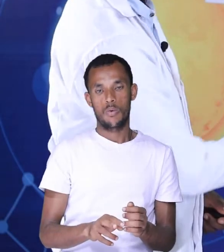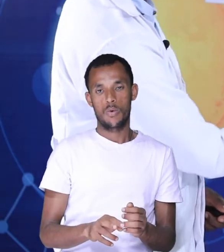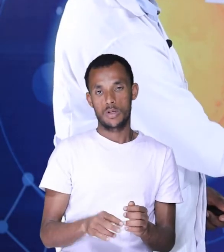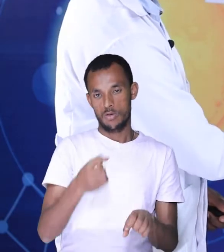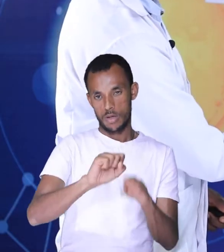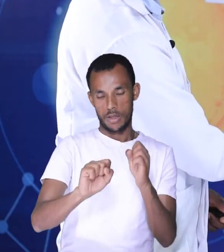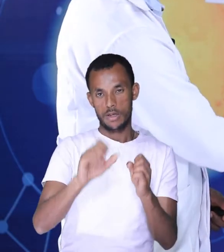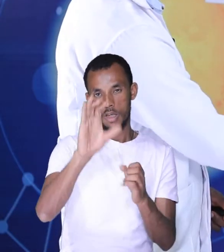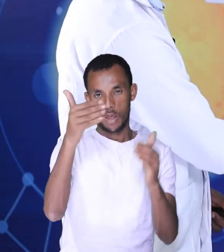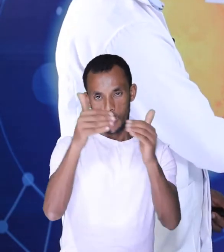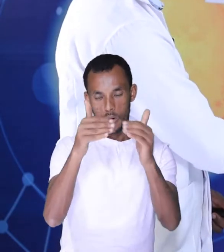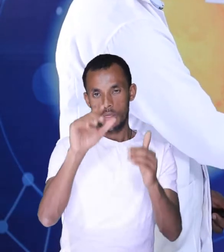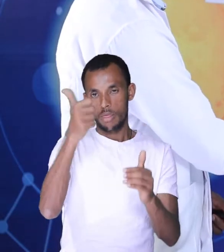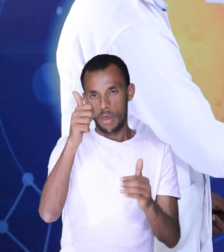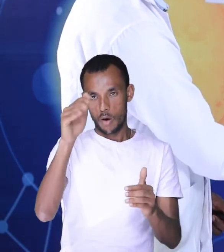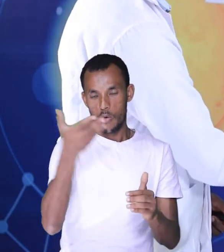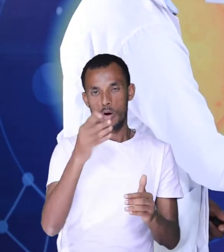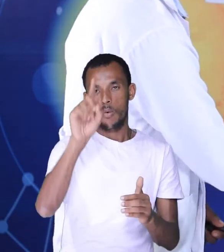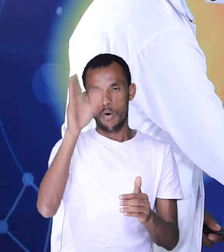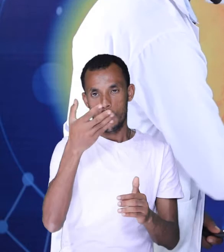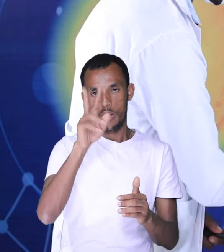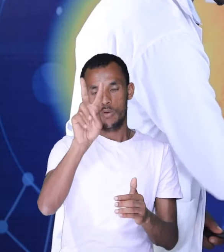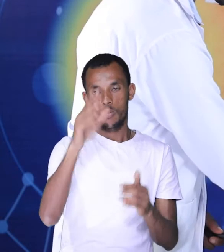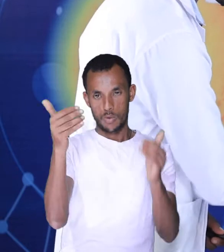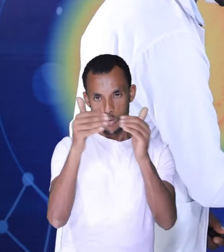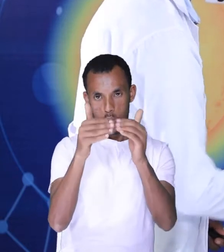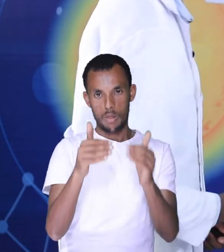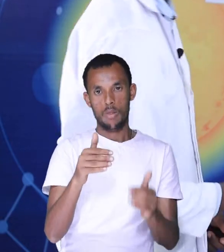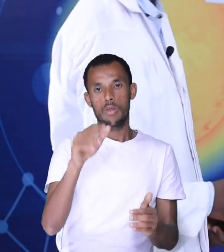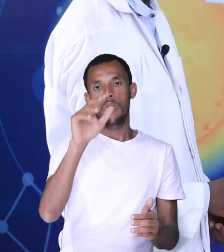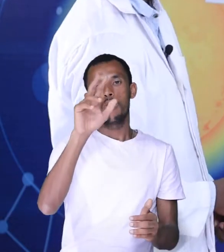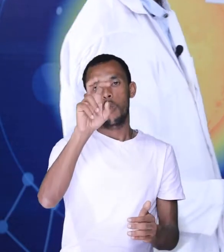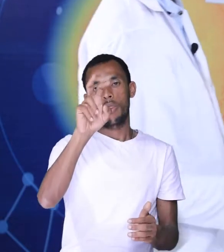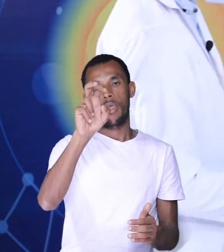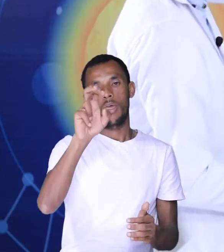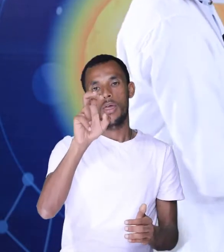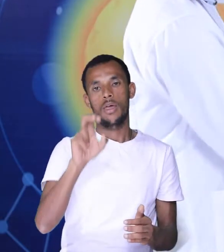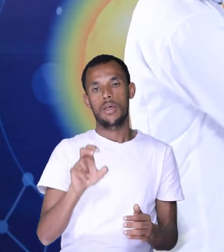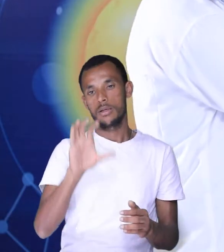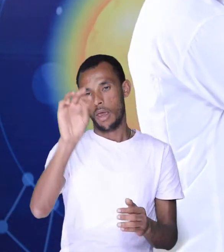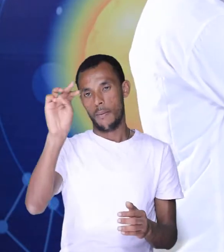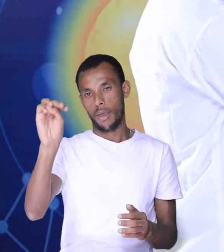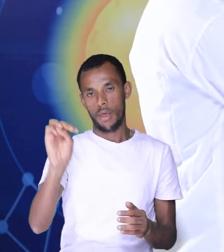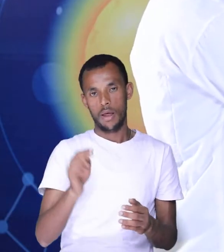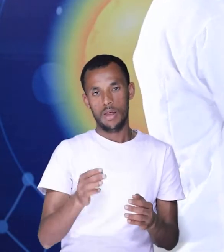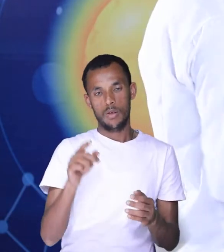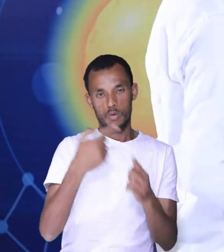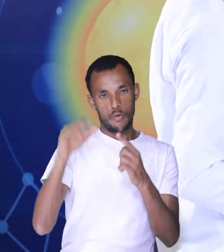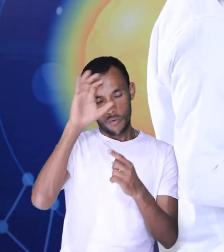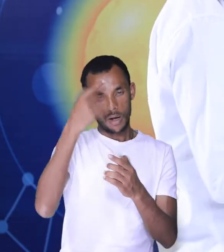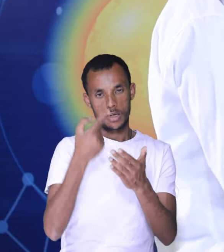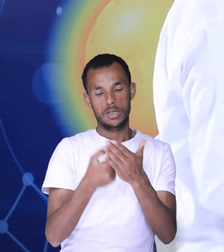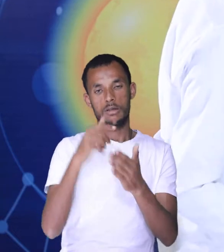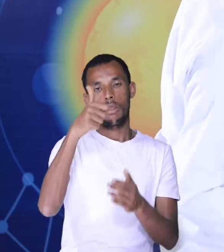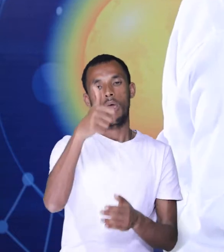So that C equals to 10 over 1 over 2, which equals to 20 centimeters. And also to find this A,